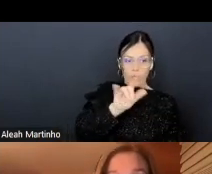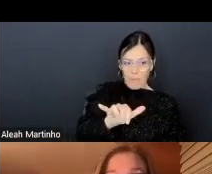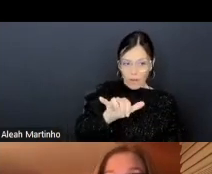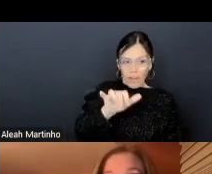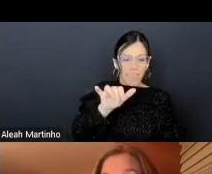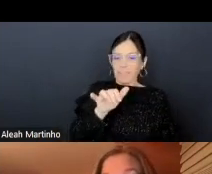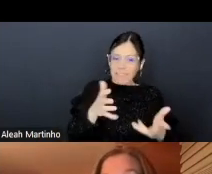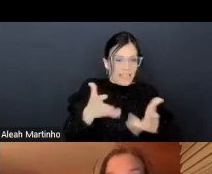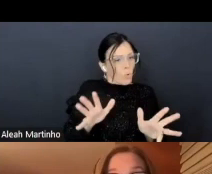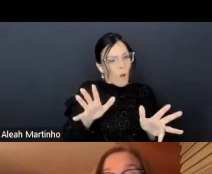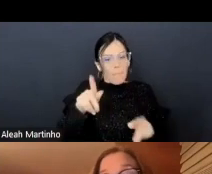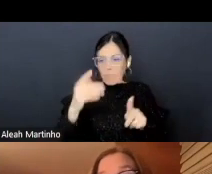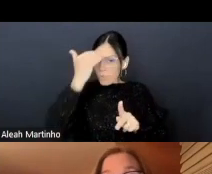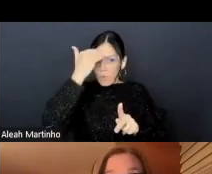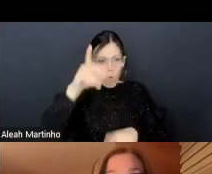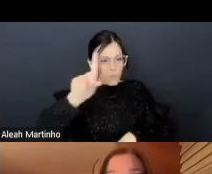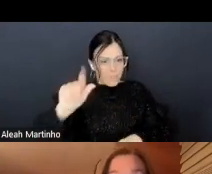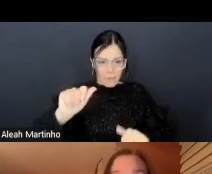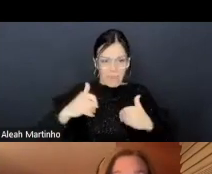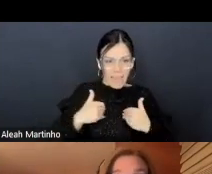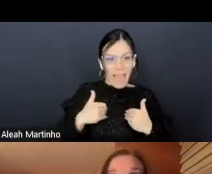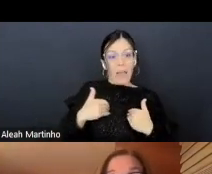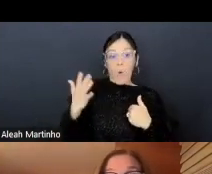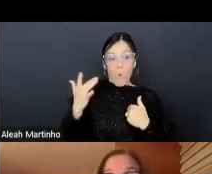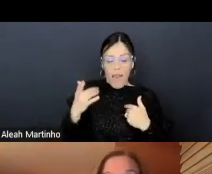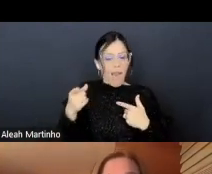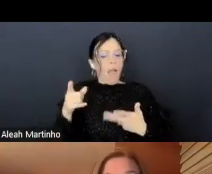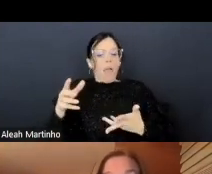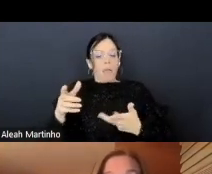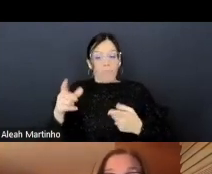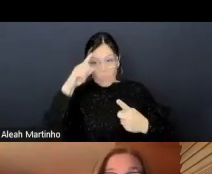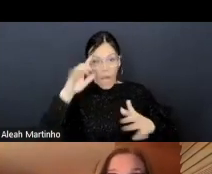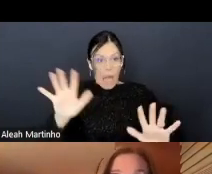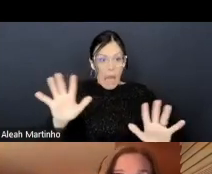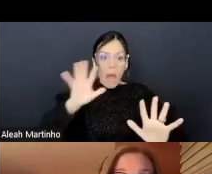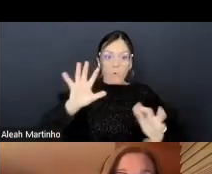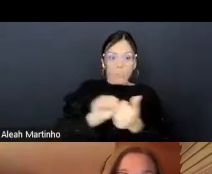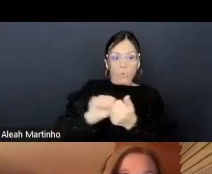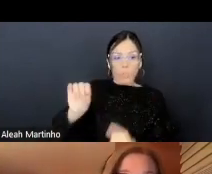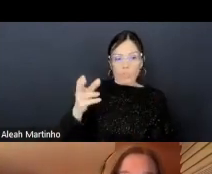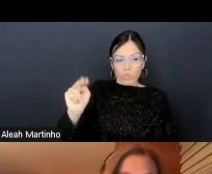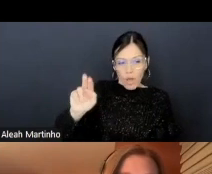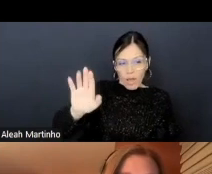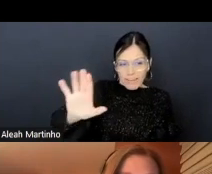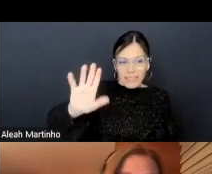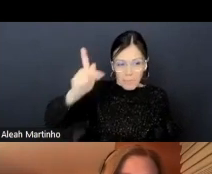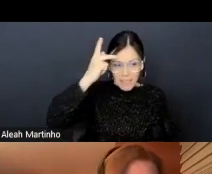mainly joseph kennedy worried about ruining john's career political career